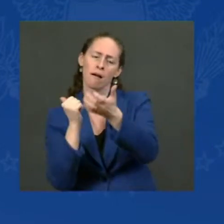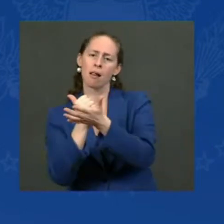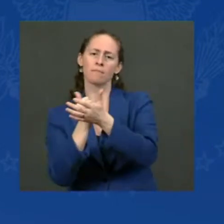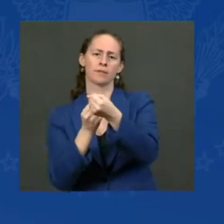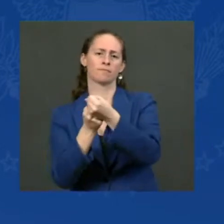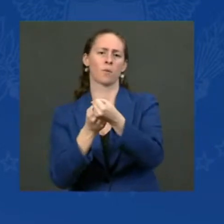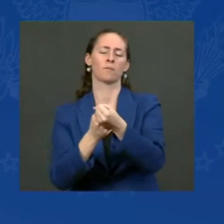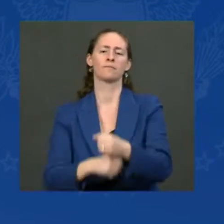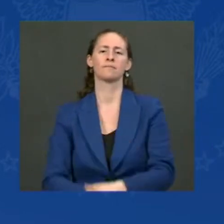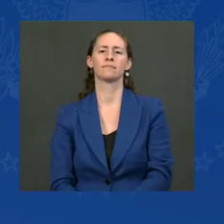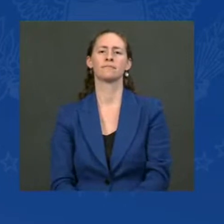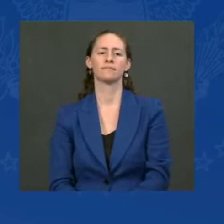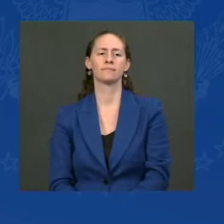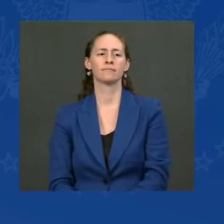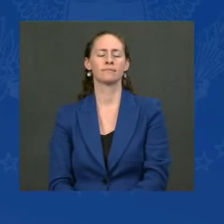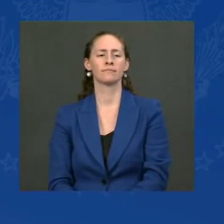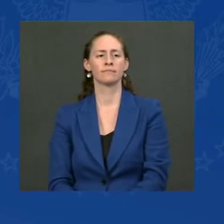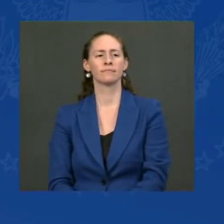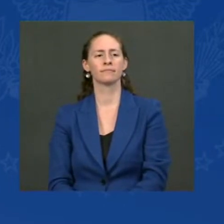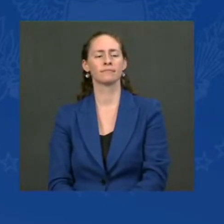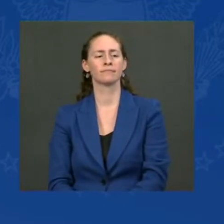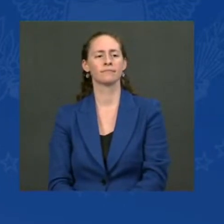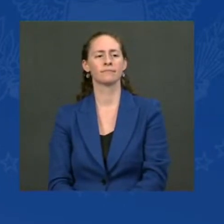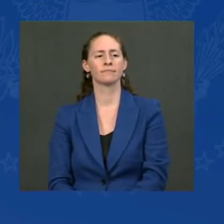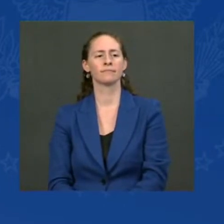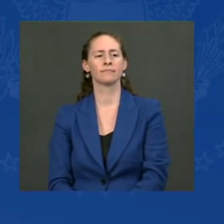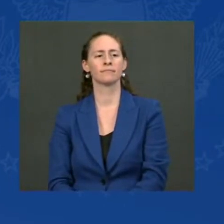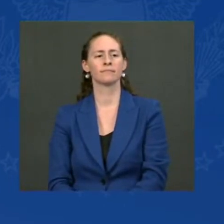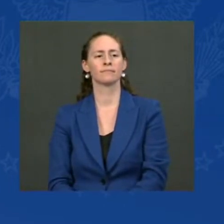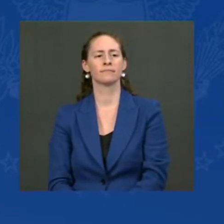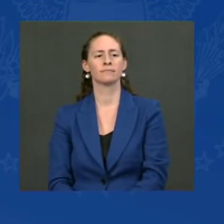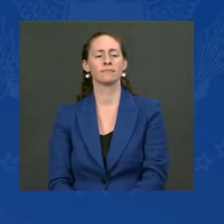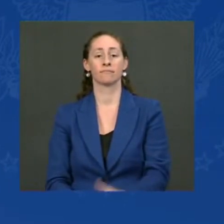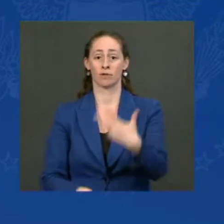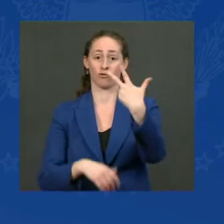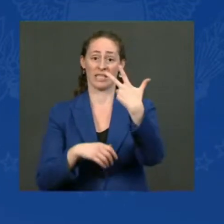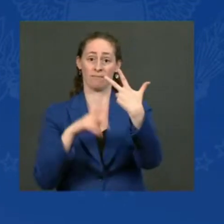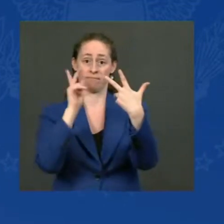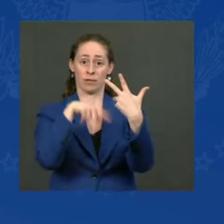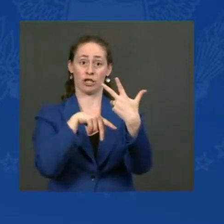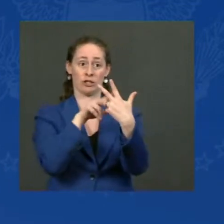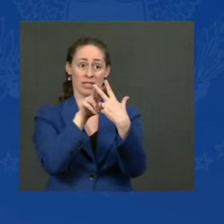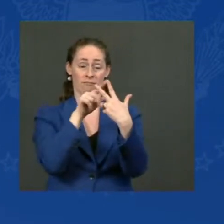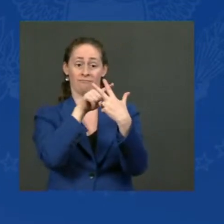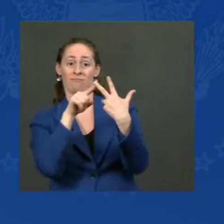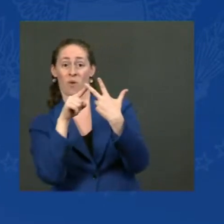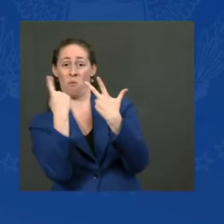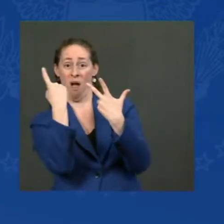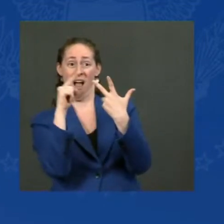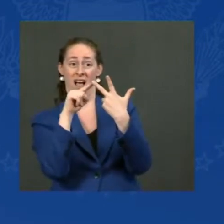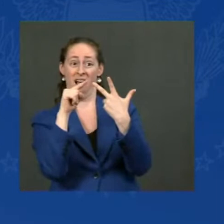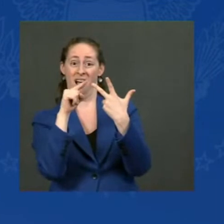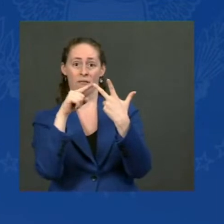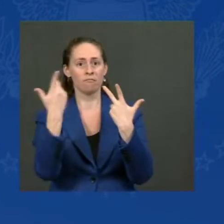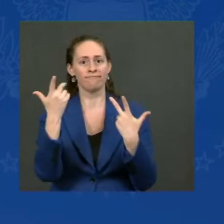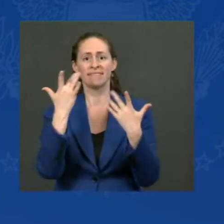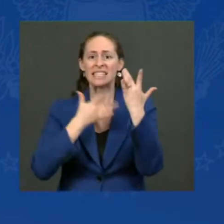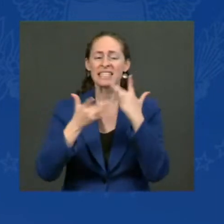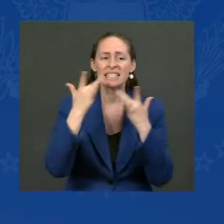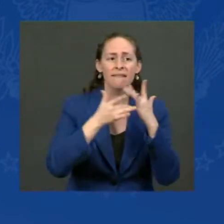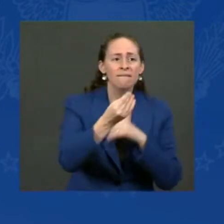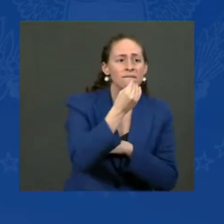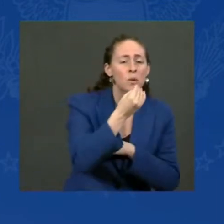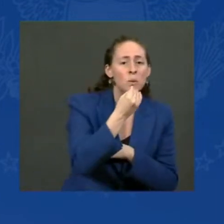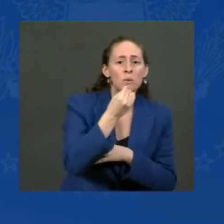And at a time when nearly 1 in 3 people globally do not have access to adequate food just